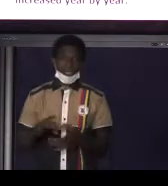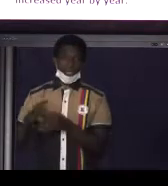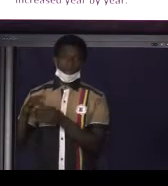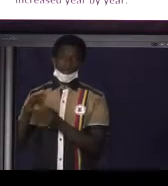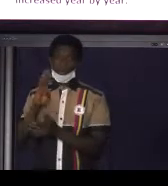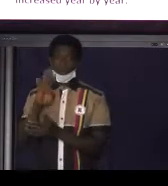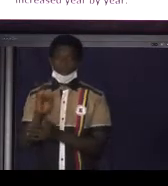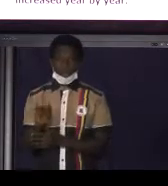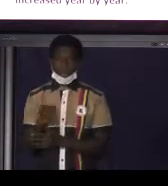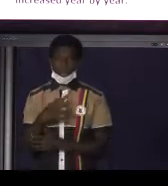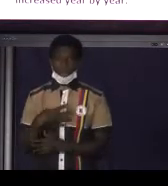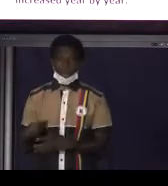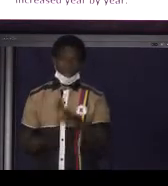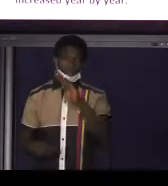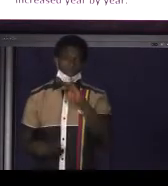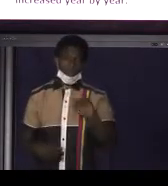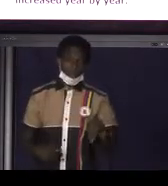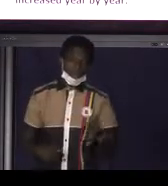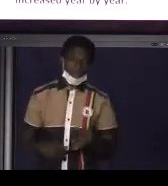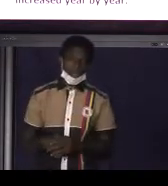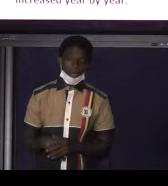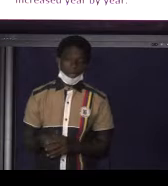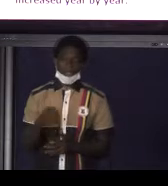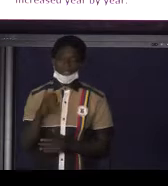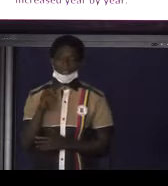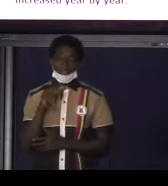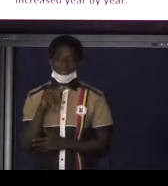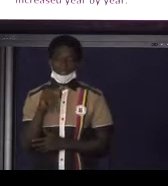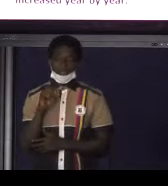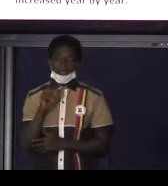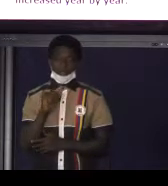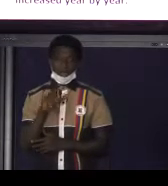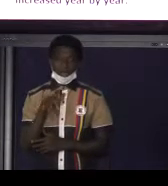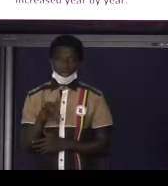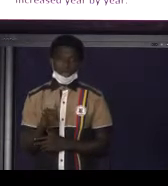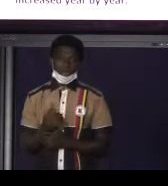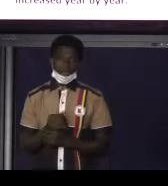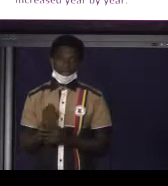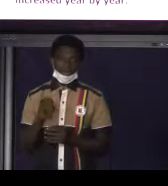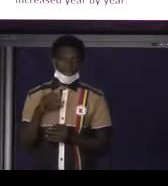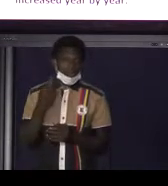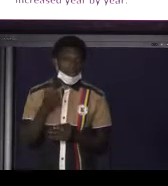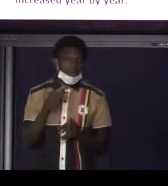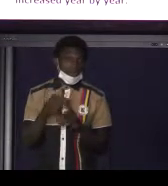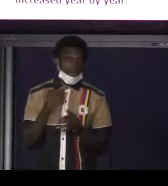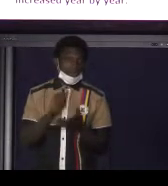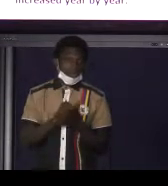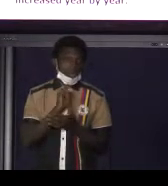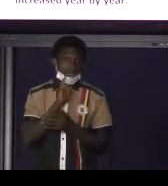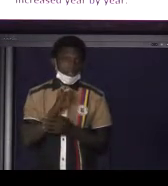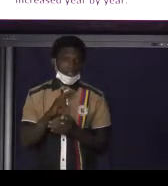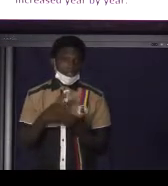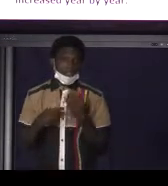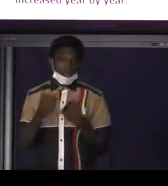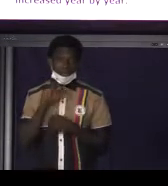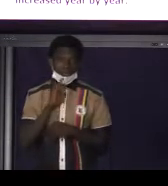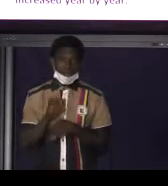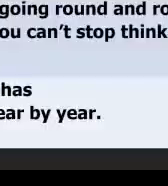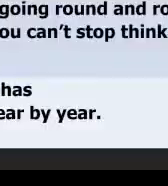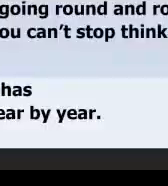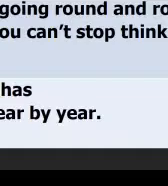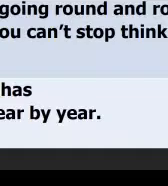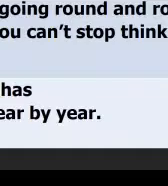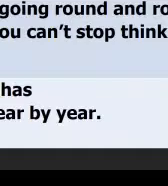and by. She'll get along eventually. Are we together? So the word that is doubled